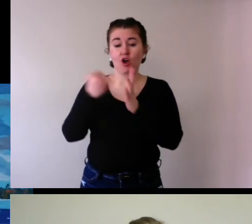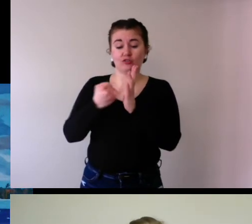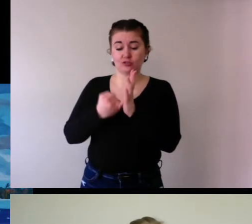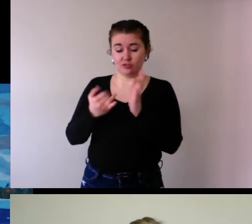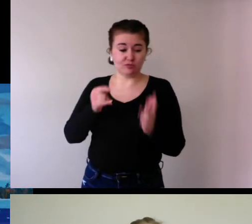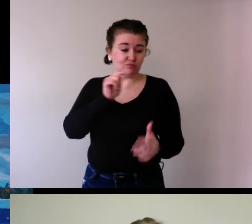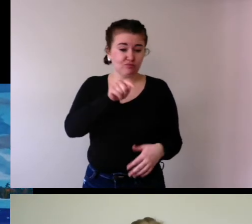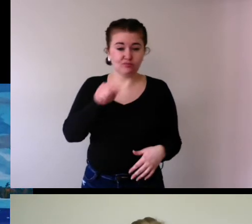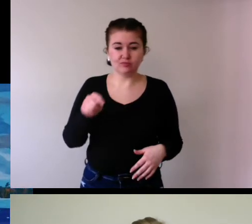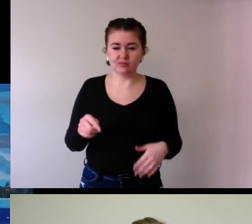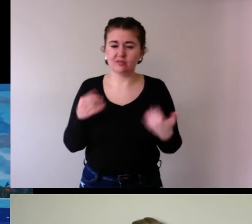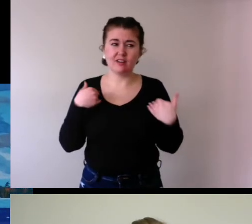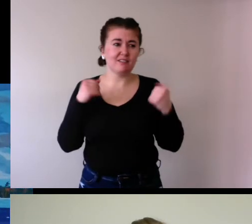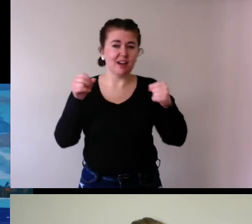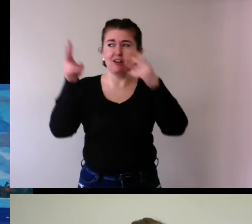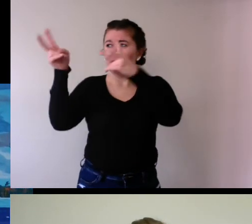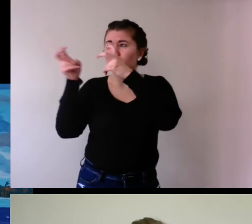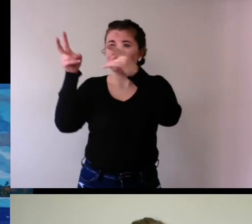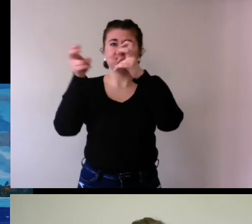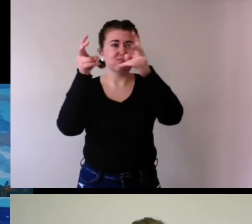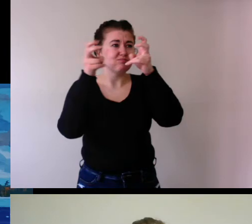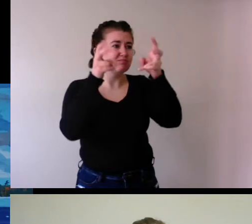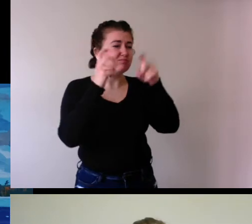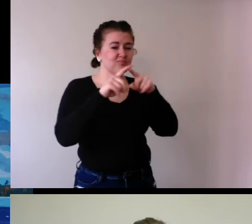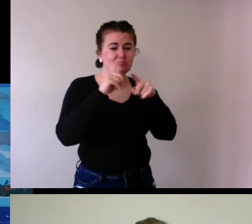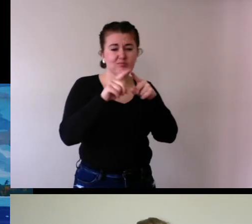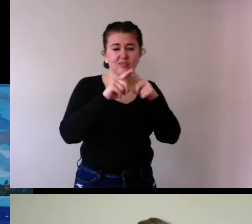Artists see a masterpiece.